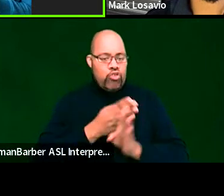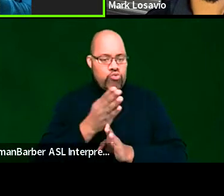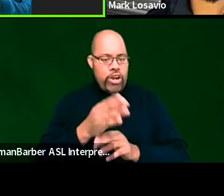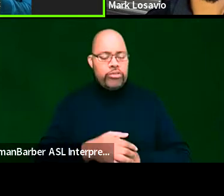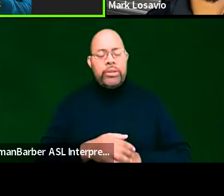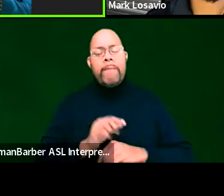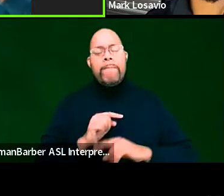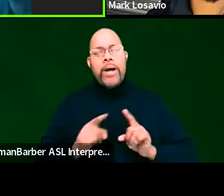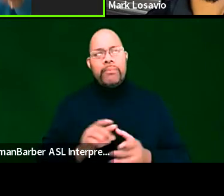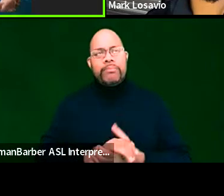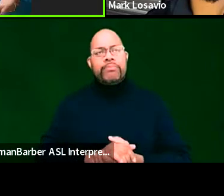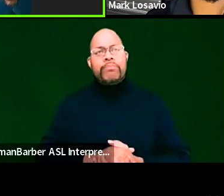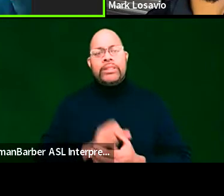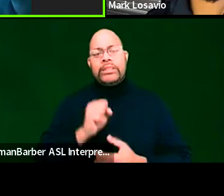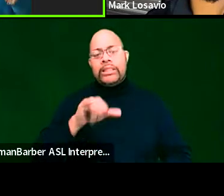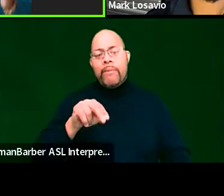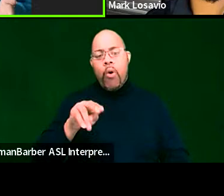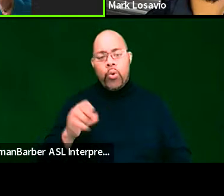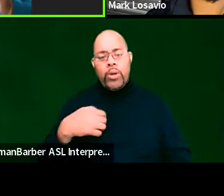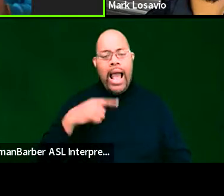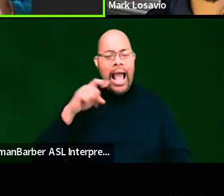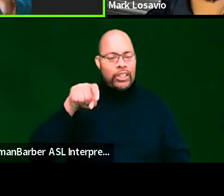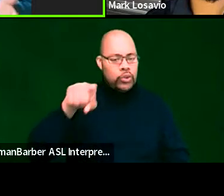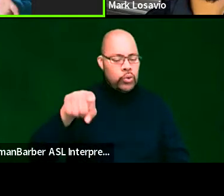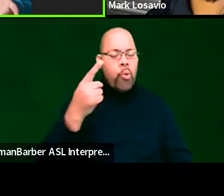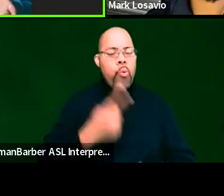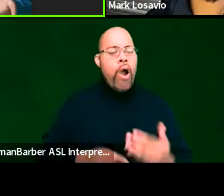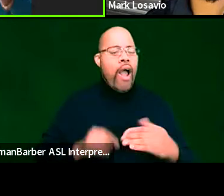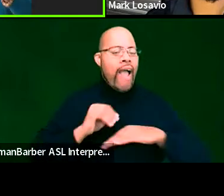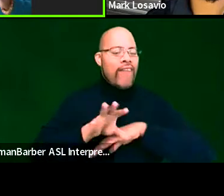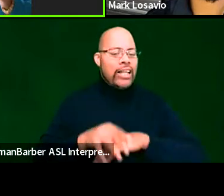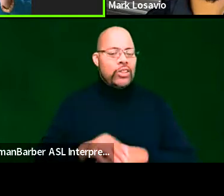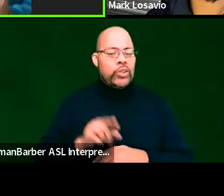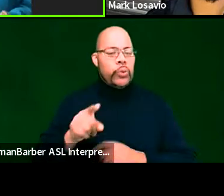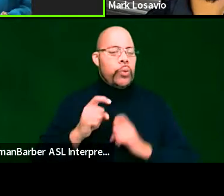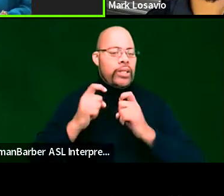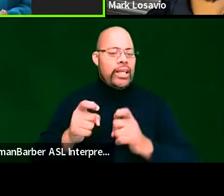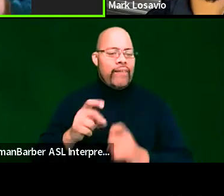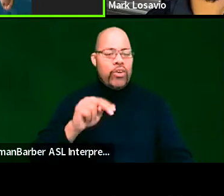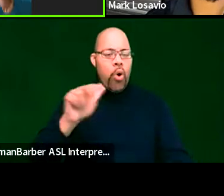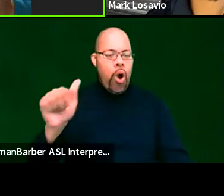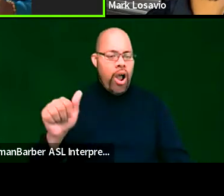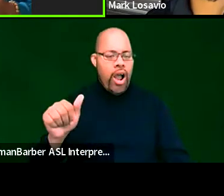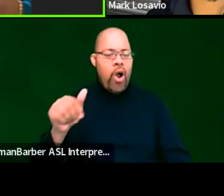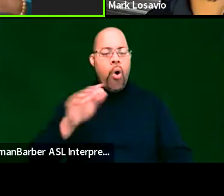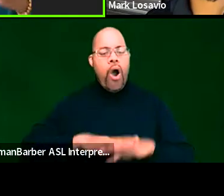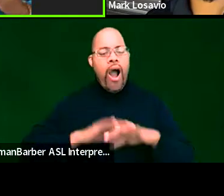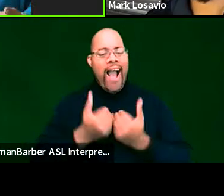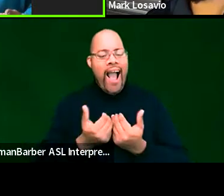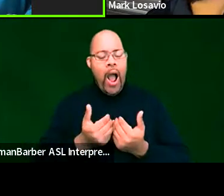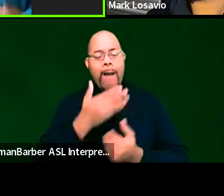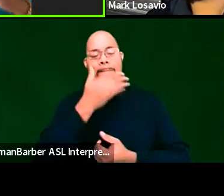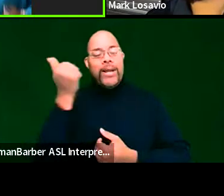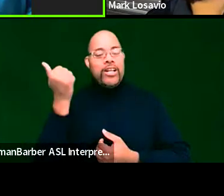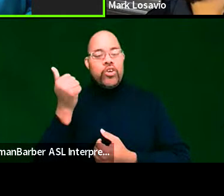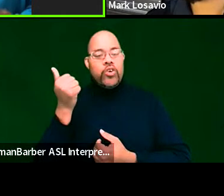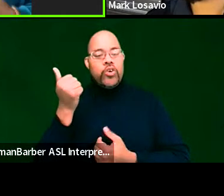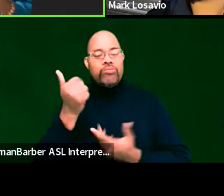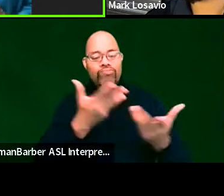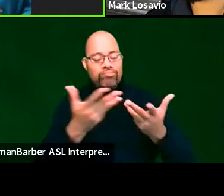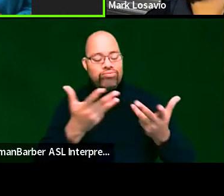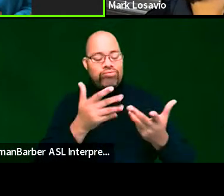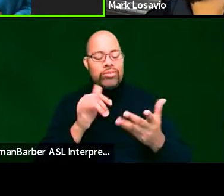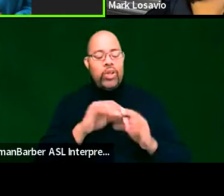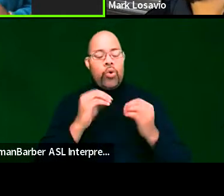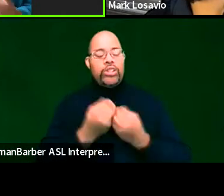But Symone, I would ask you, what advice would you give NOAA on how to better engage